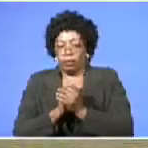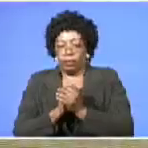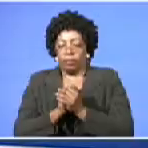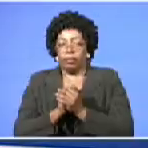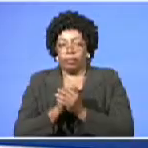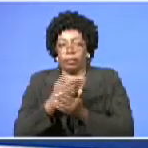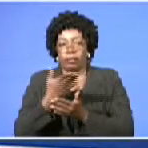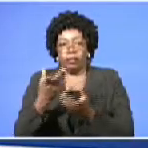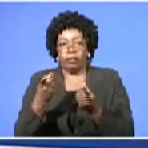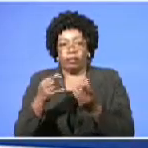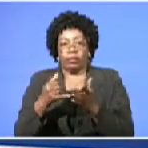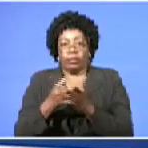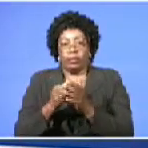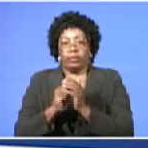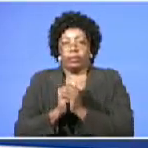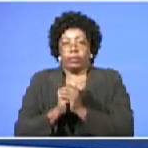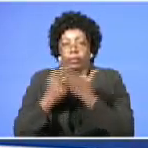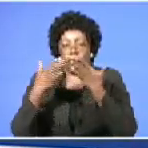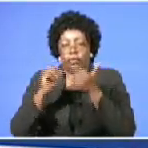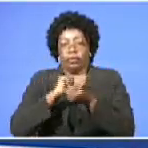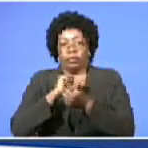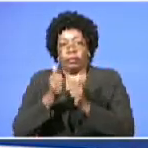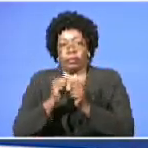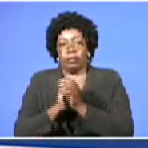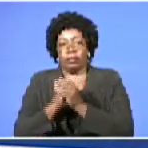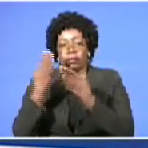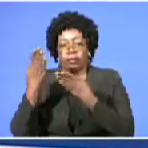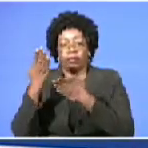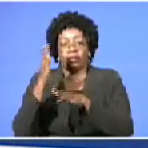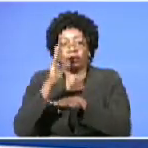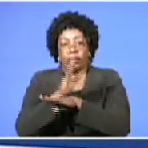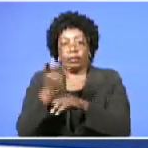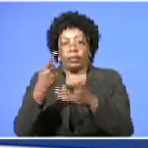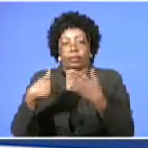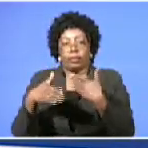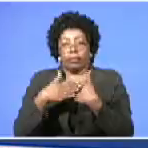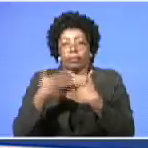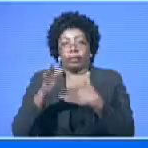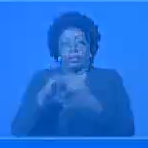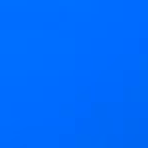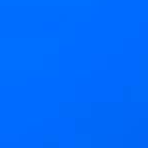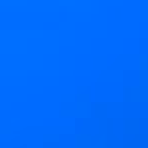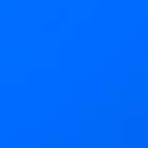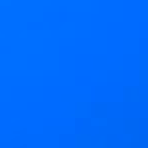it. That's a look at sports. The Bahamas Tonight comes back after the break.